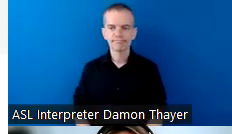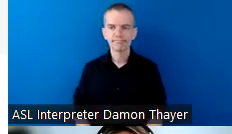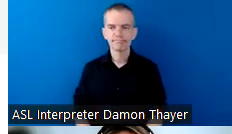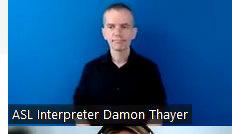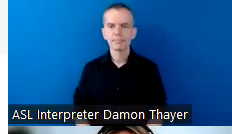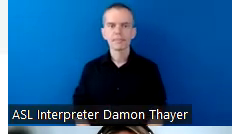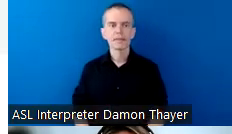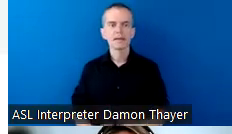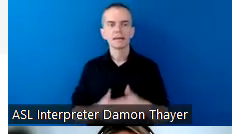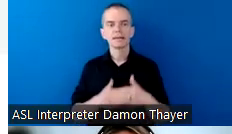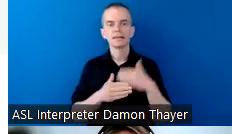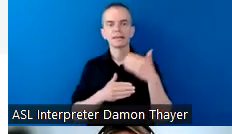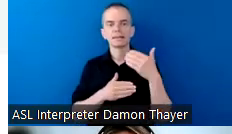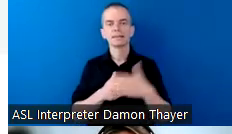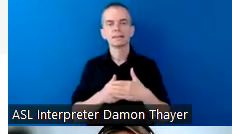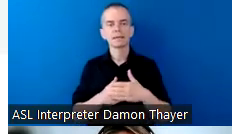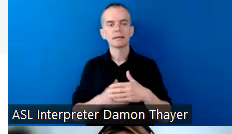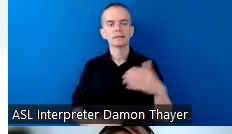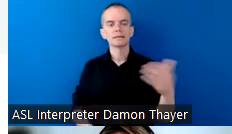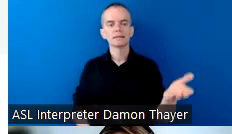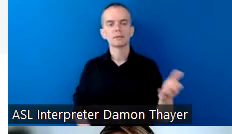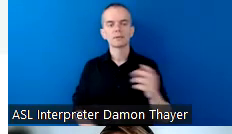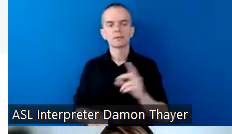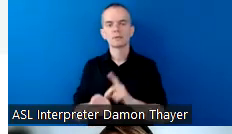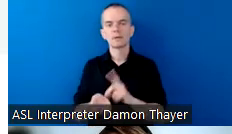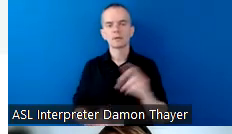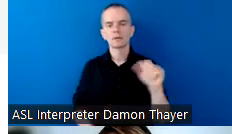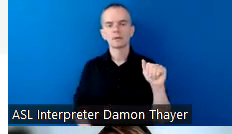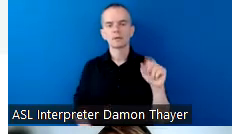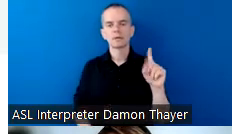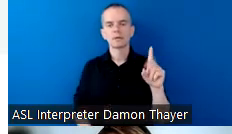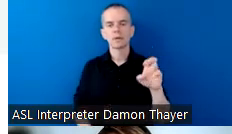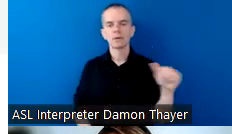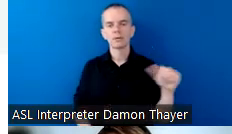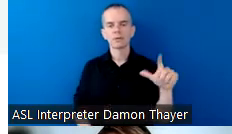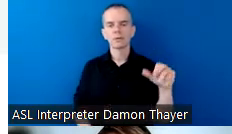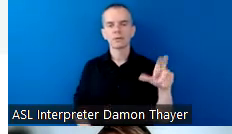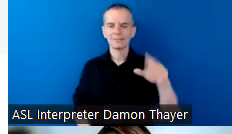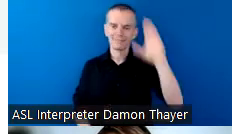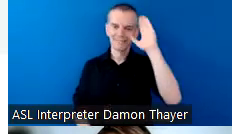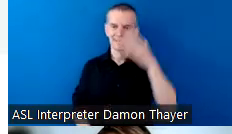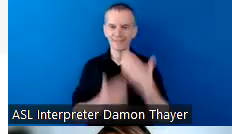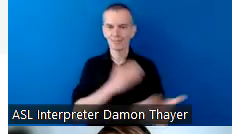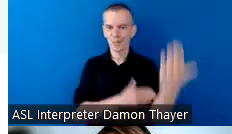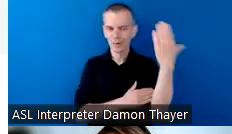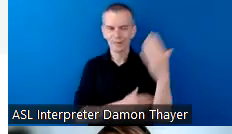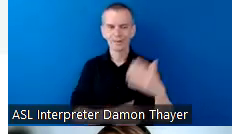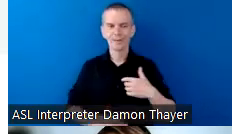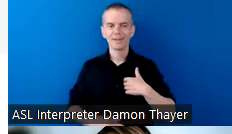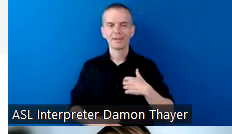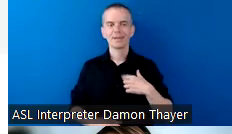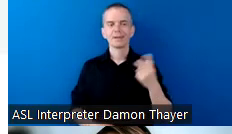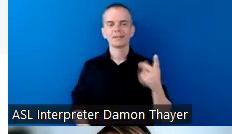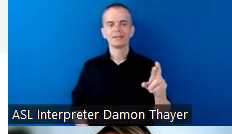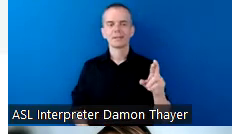And I would like to hand the time over to Dr. Andrea Lara. Hi, good morning. I'm Dr.